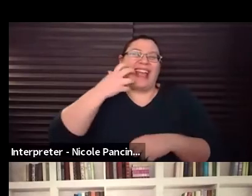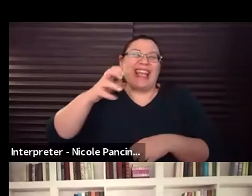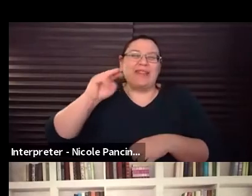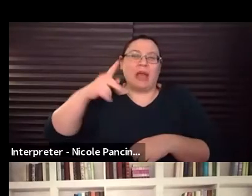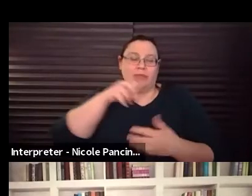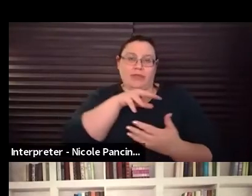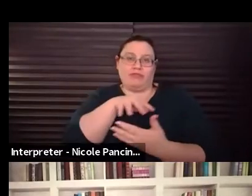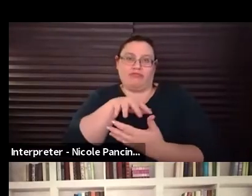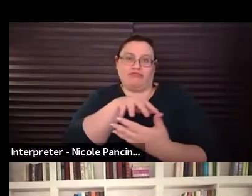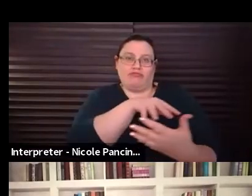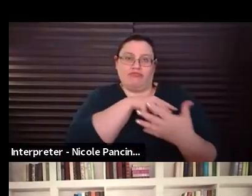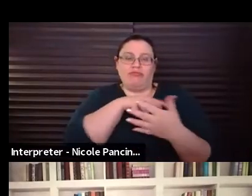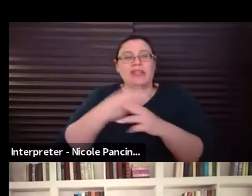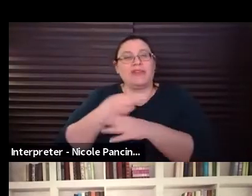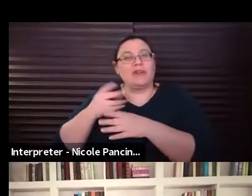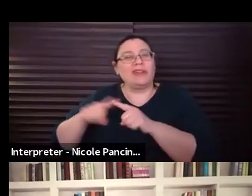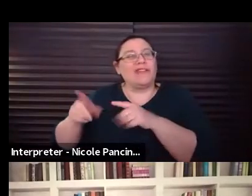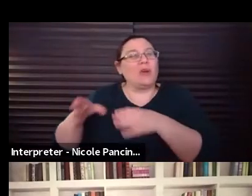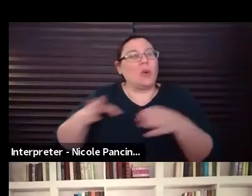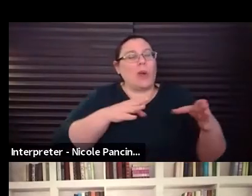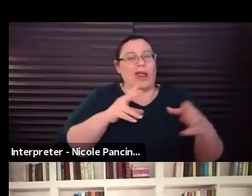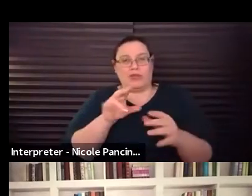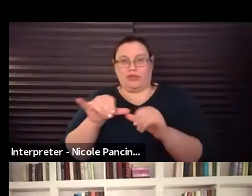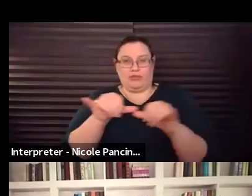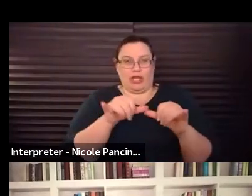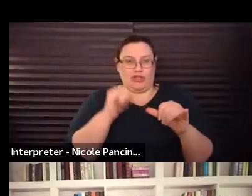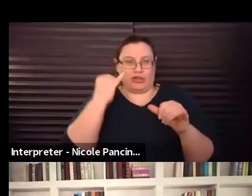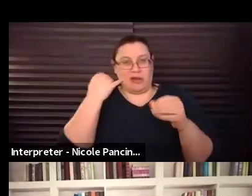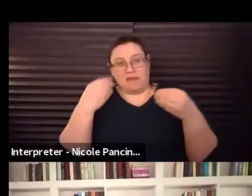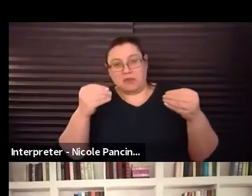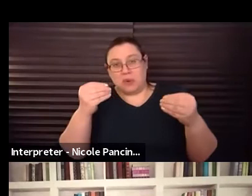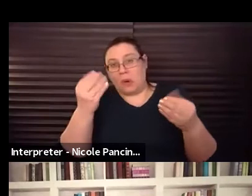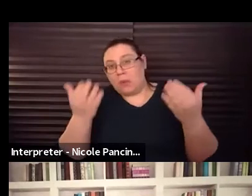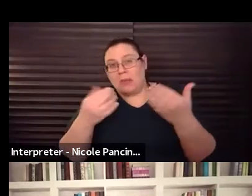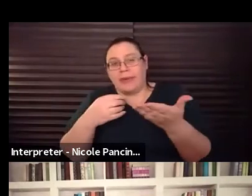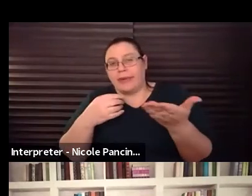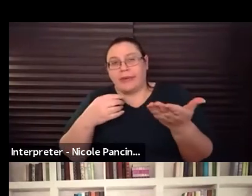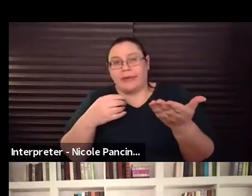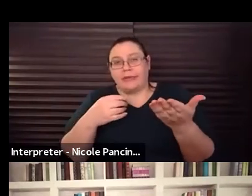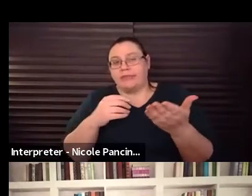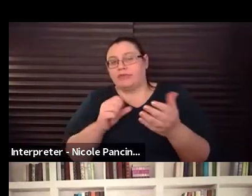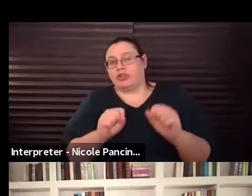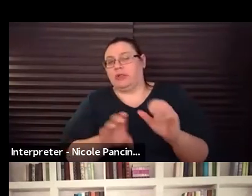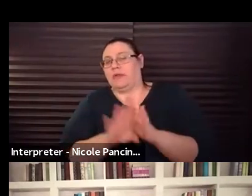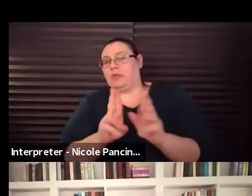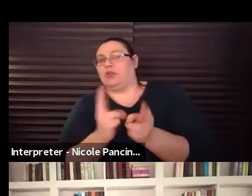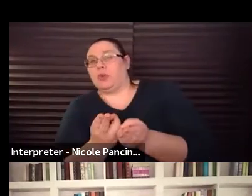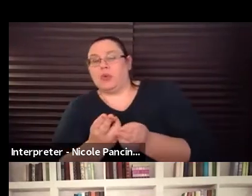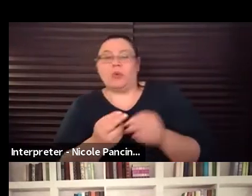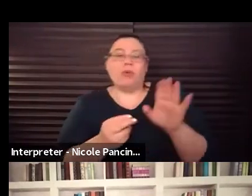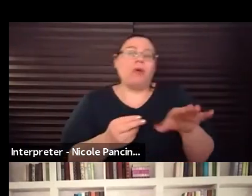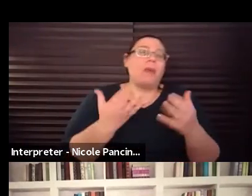actually using different ways of measuring whether or not a store might potentially be unionizing, or that workers may